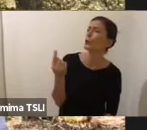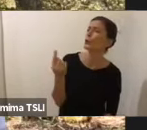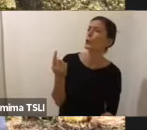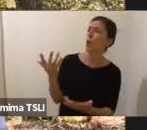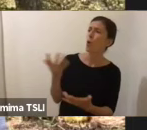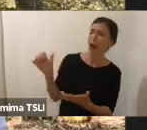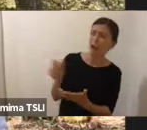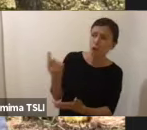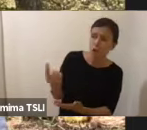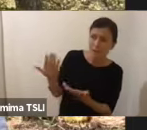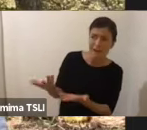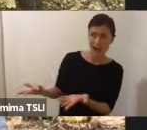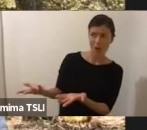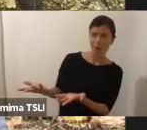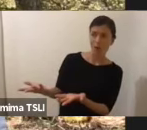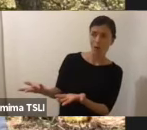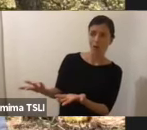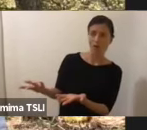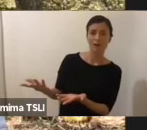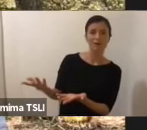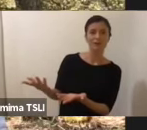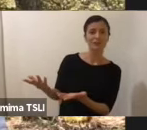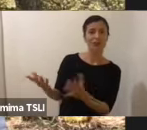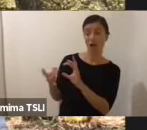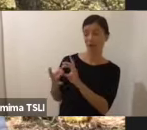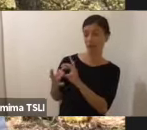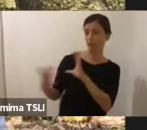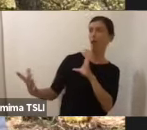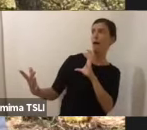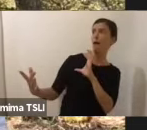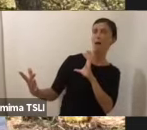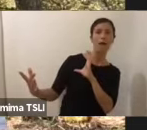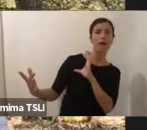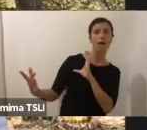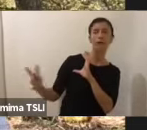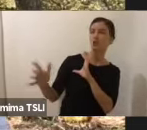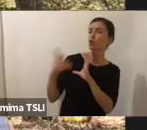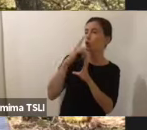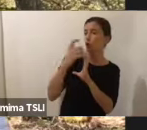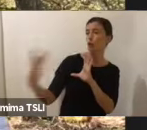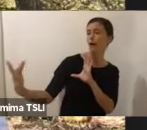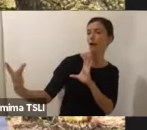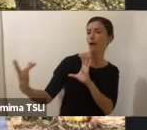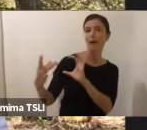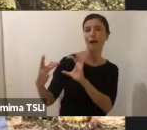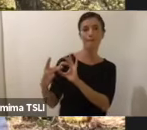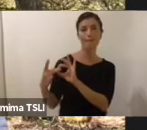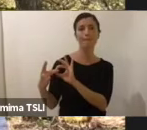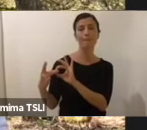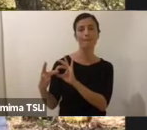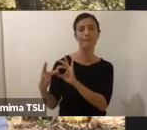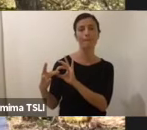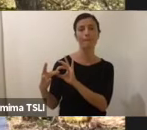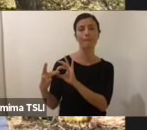that's what happens and um i just want to say that like that creates and reifies the whole race thing